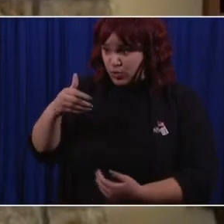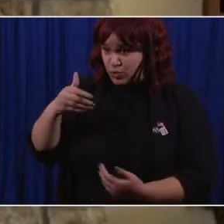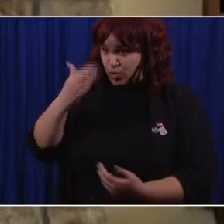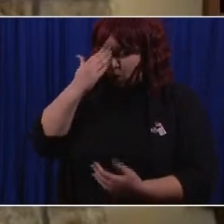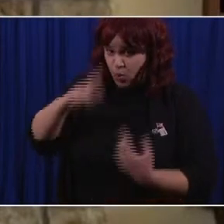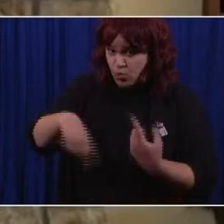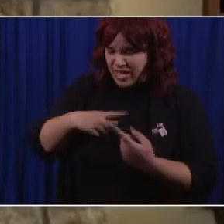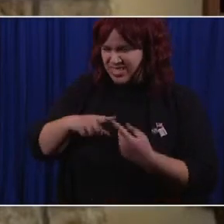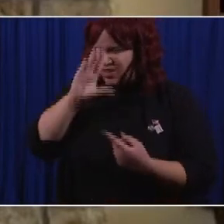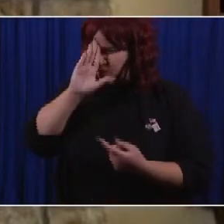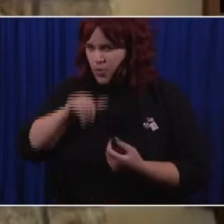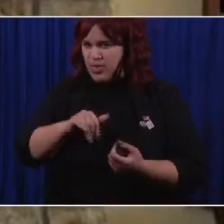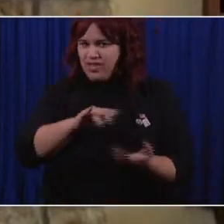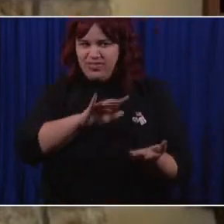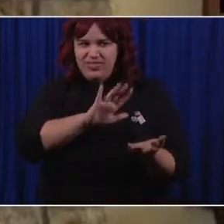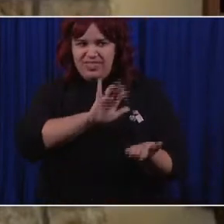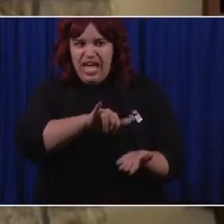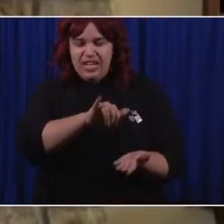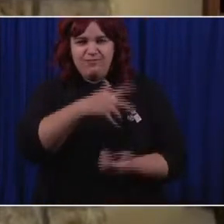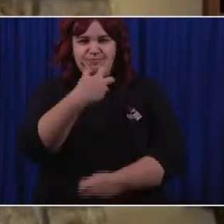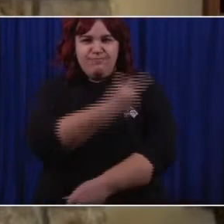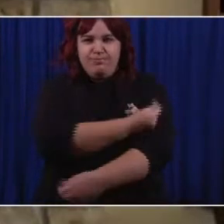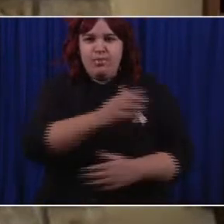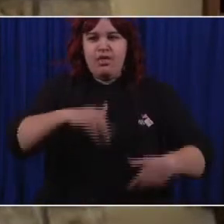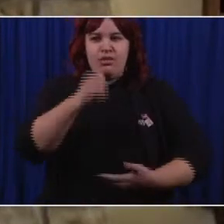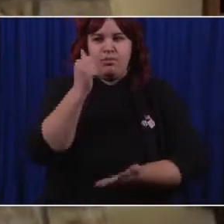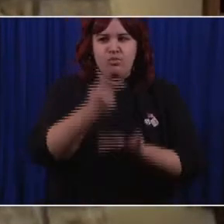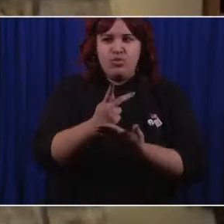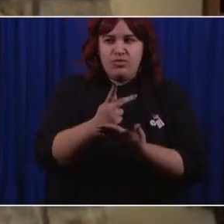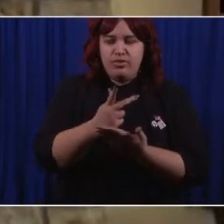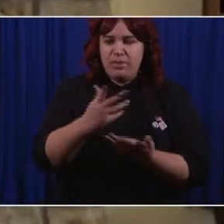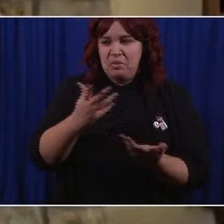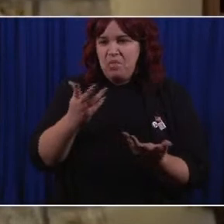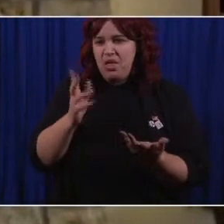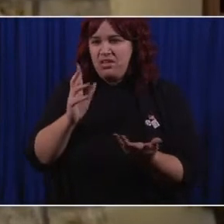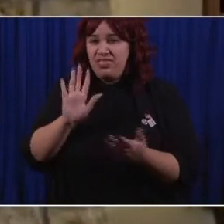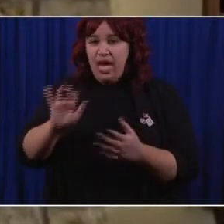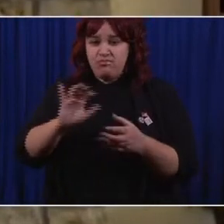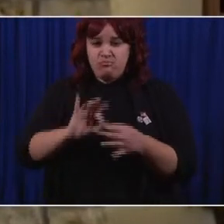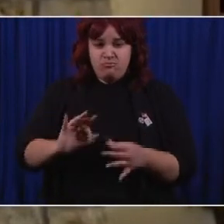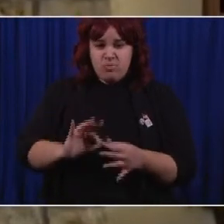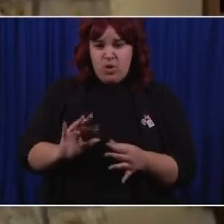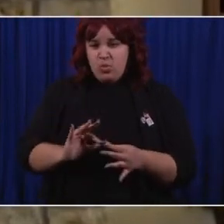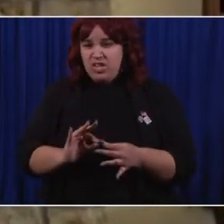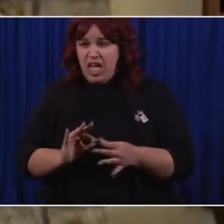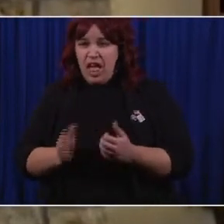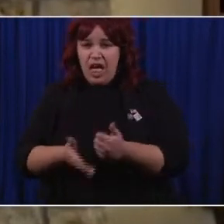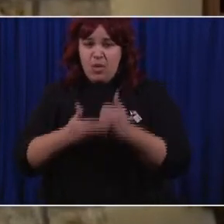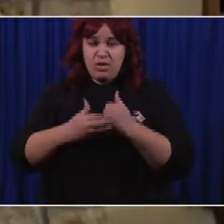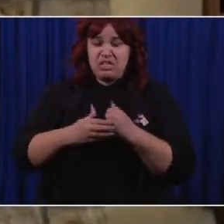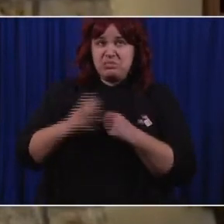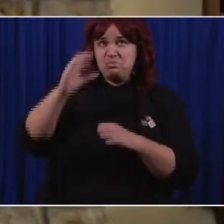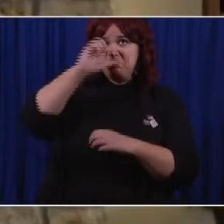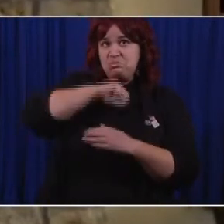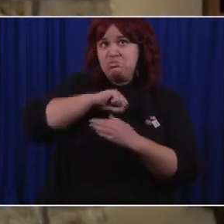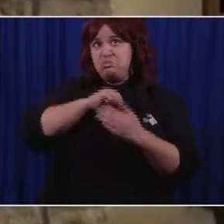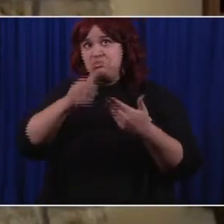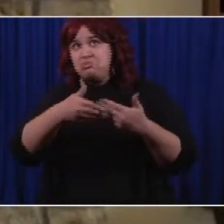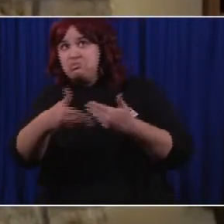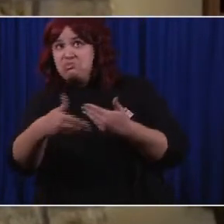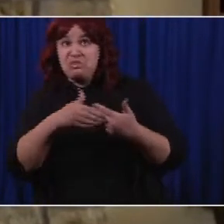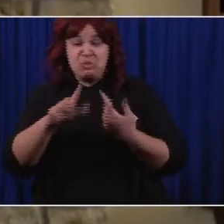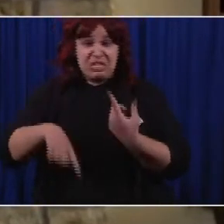So, but you might give us some indication of where that might be on the pipeline. Sure. Thank you,